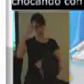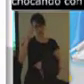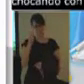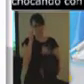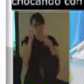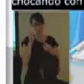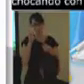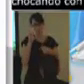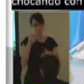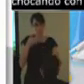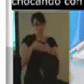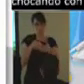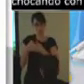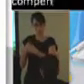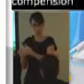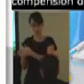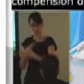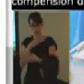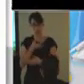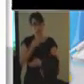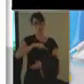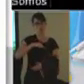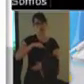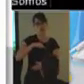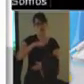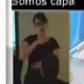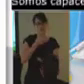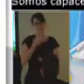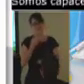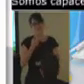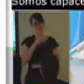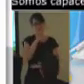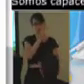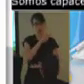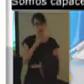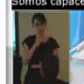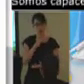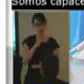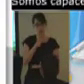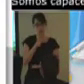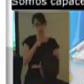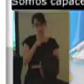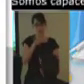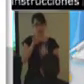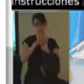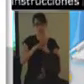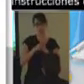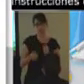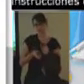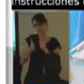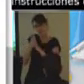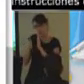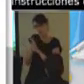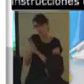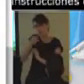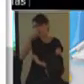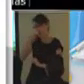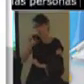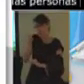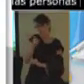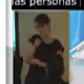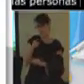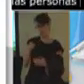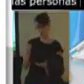we were dealing with a certain problem related to the comprehension. You know, the instructions, when we give